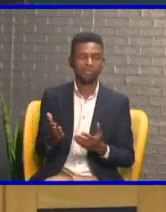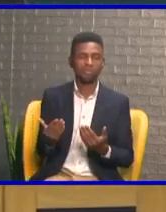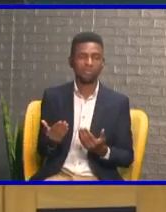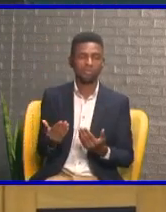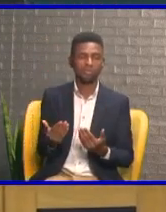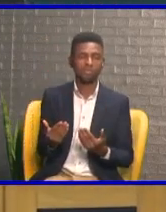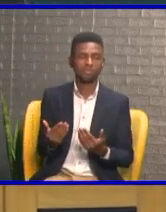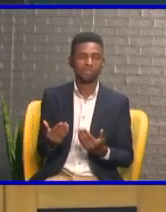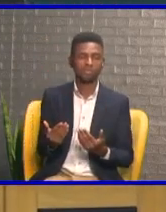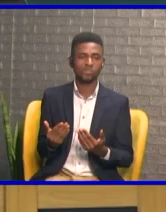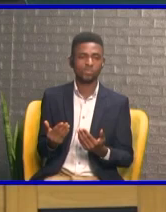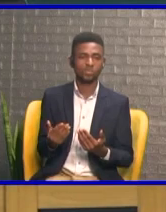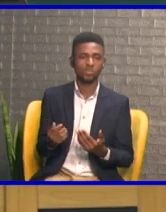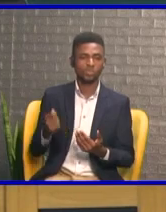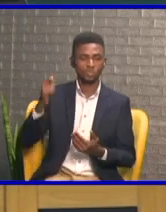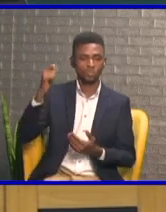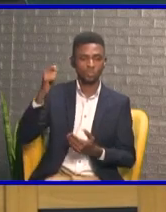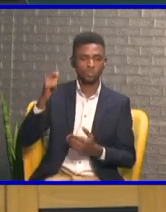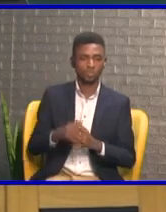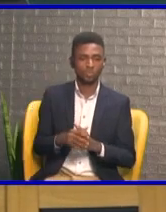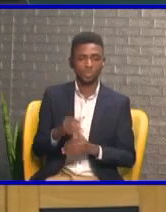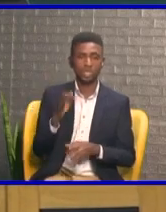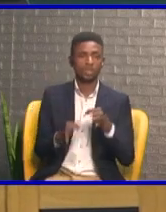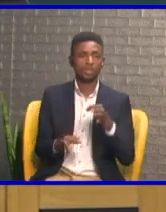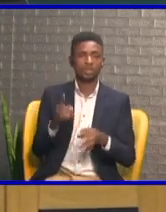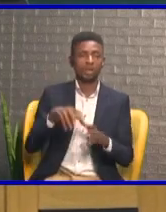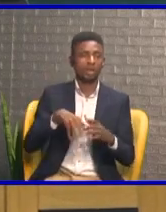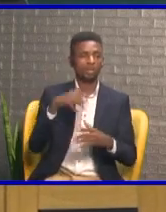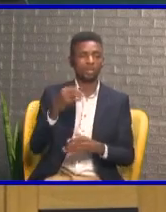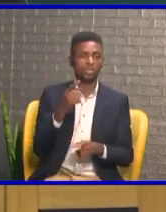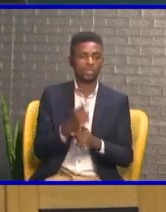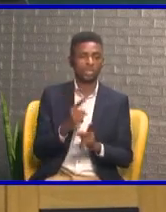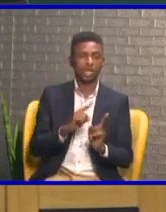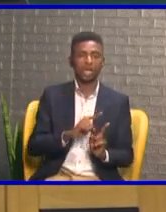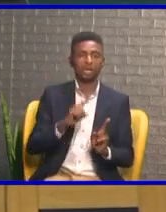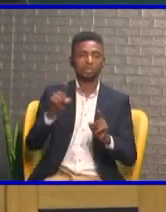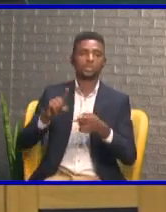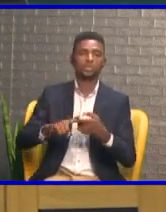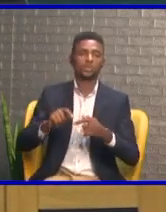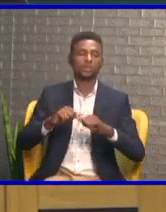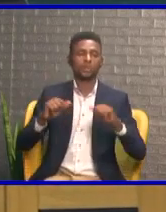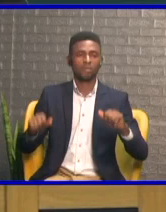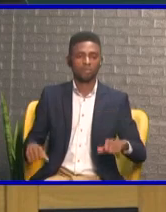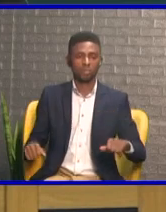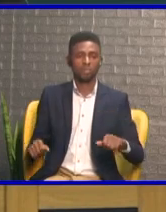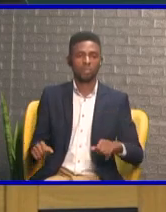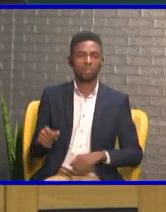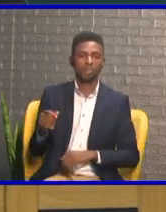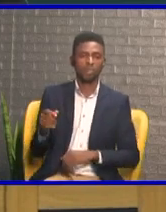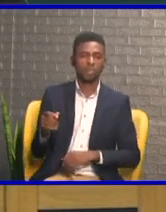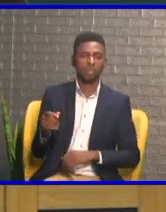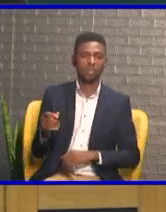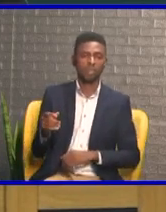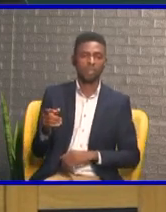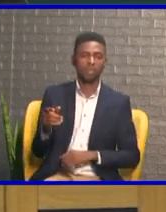All right. Put it up so they can see. Now, if you're outside, please just come to the altar and they will be holding this sign,